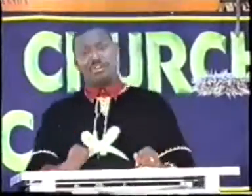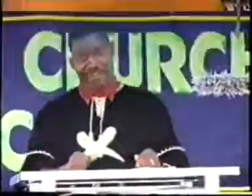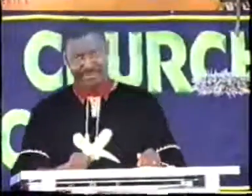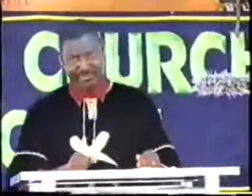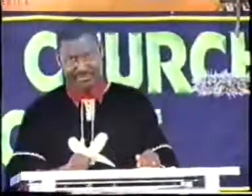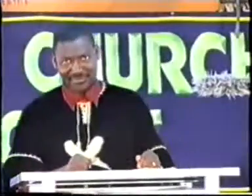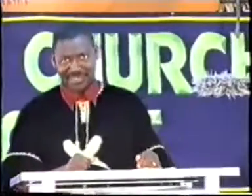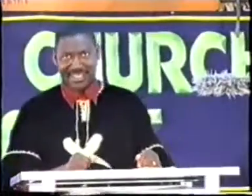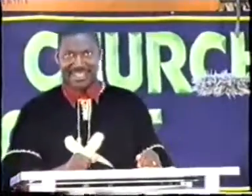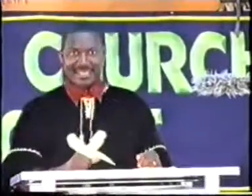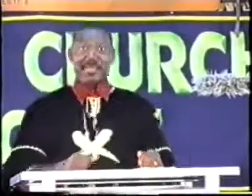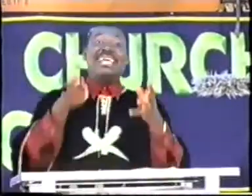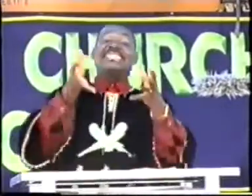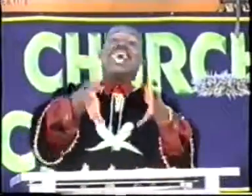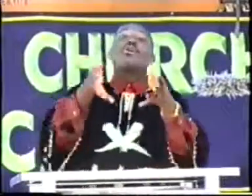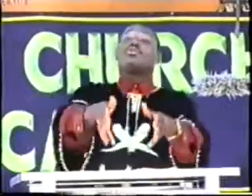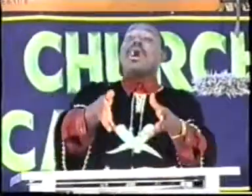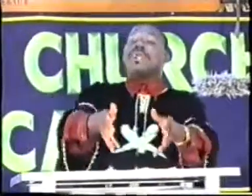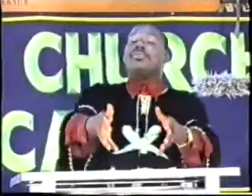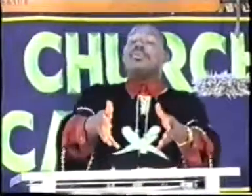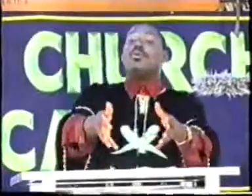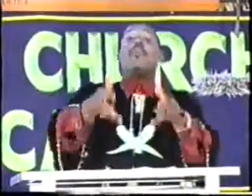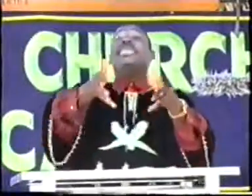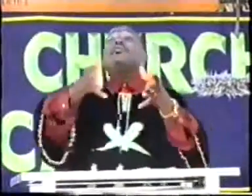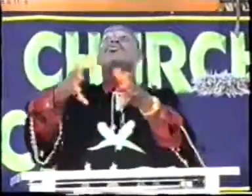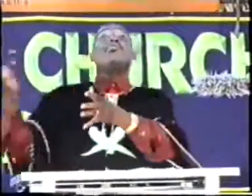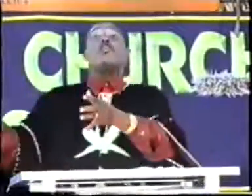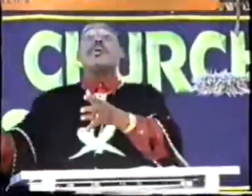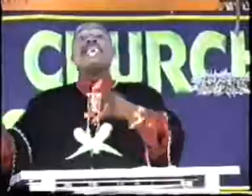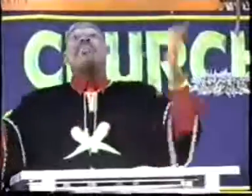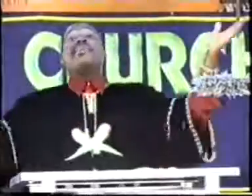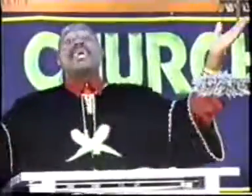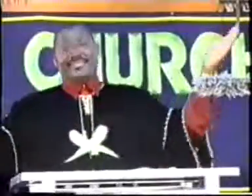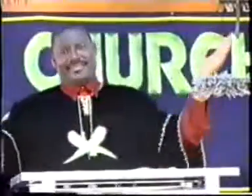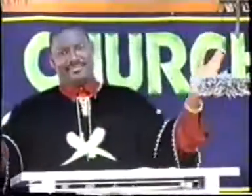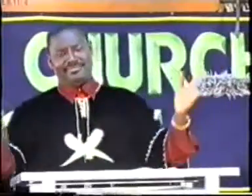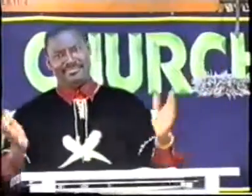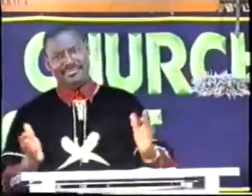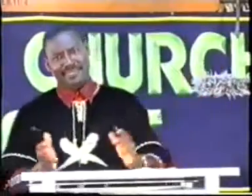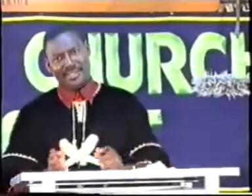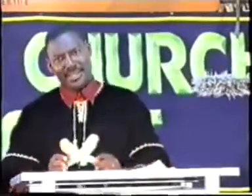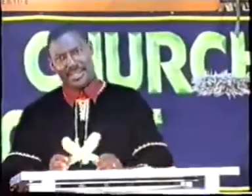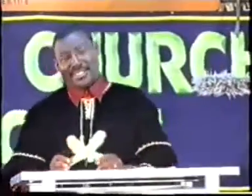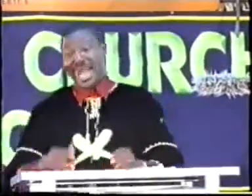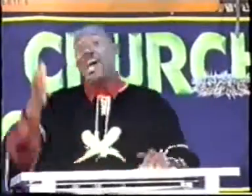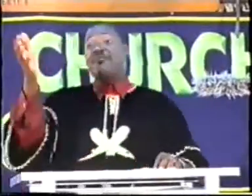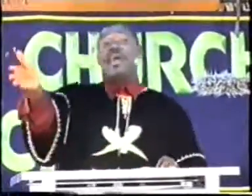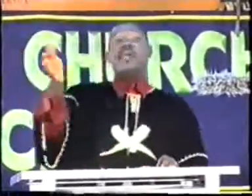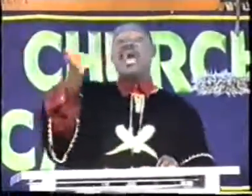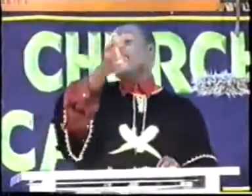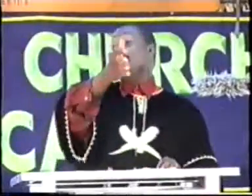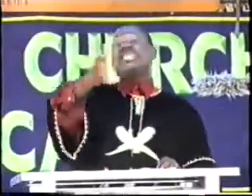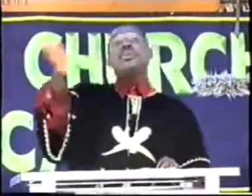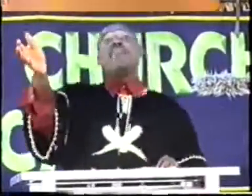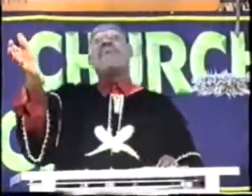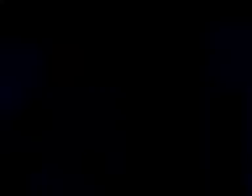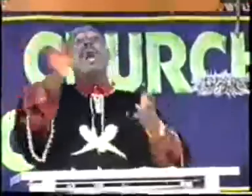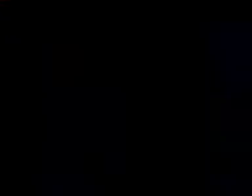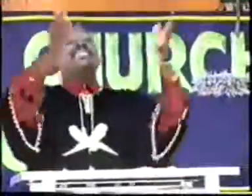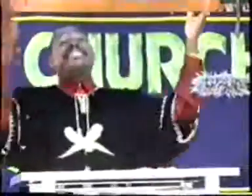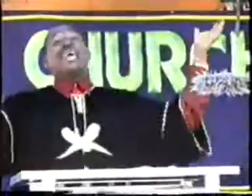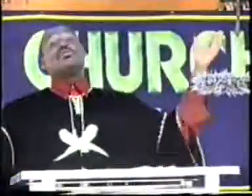te asore business na ekos wa ha no wo me dia do Europe any Americas di Ghana phobia ana Nigeria